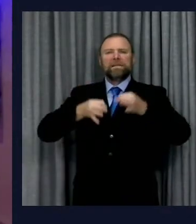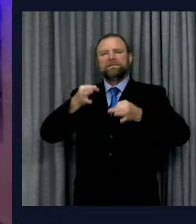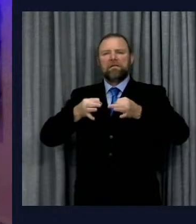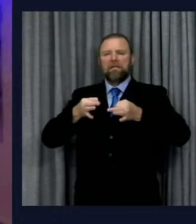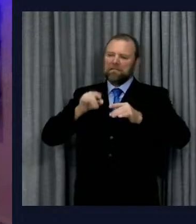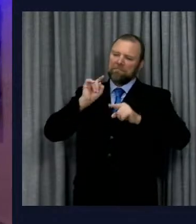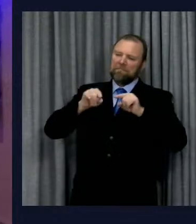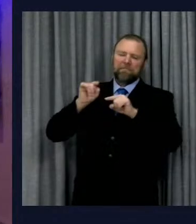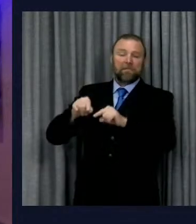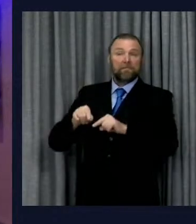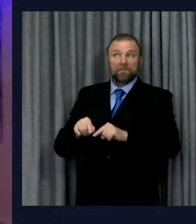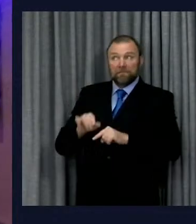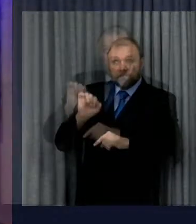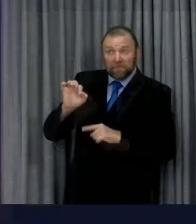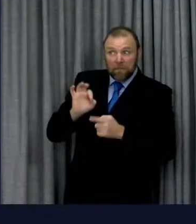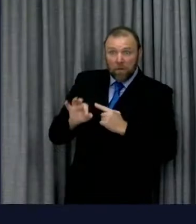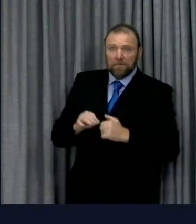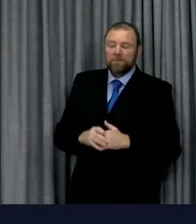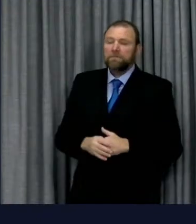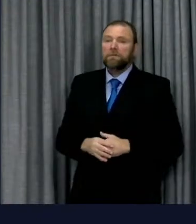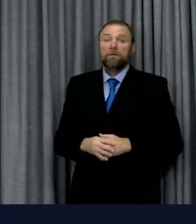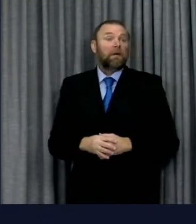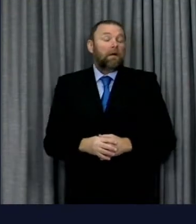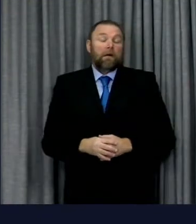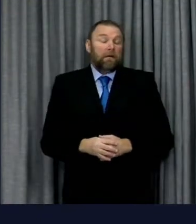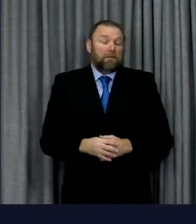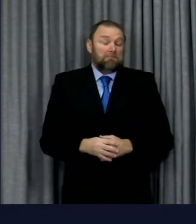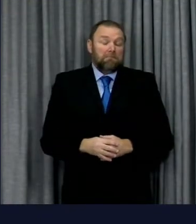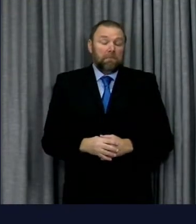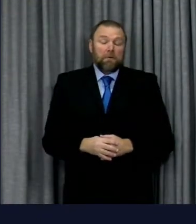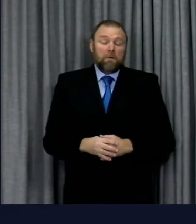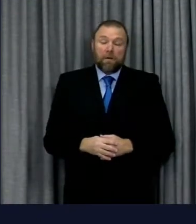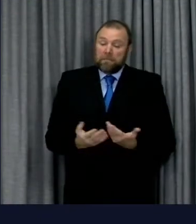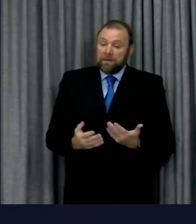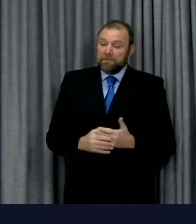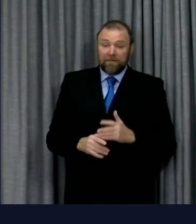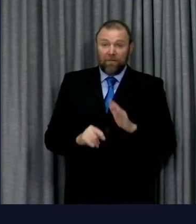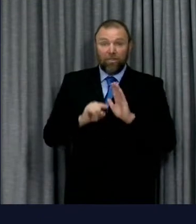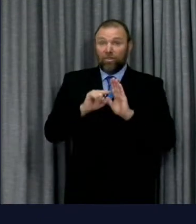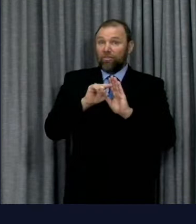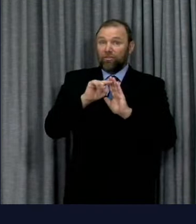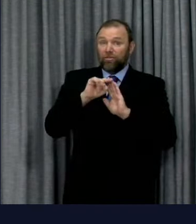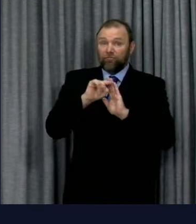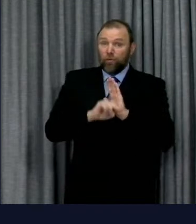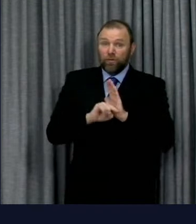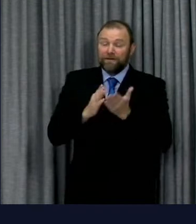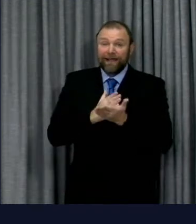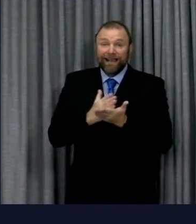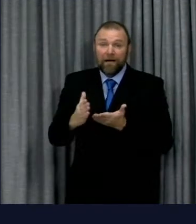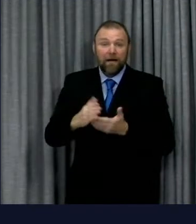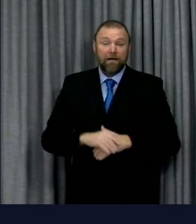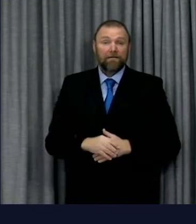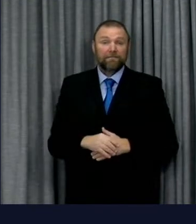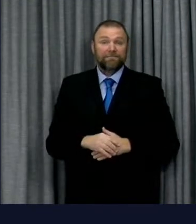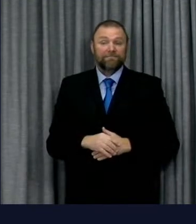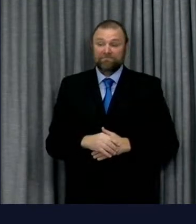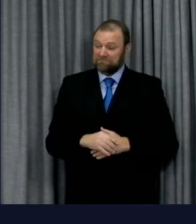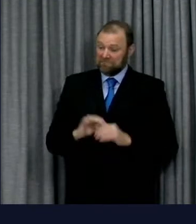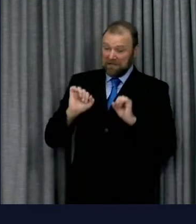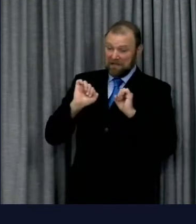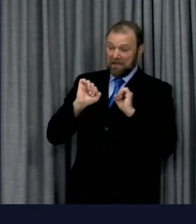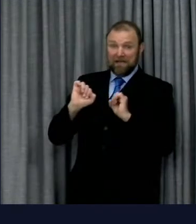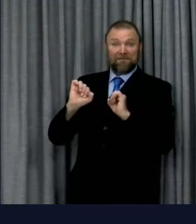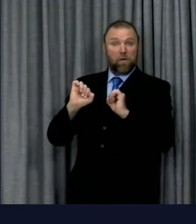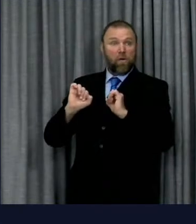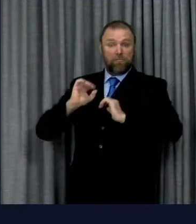scoring. Now, do they have a point? I'm afraid not. The rules are very plain to see. If you have a ground